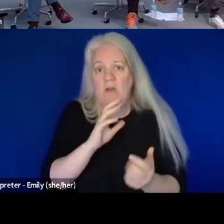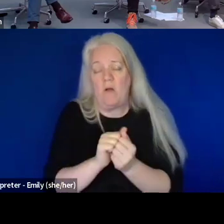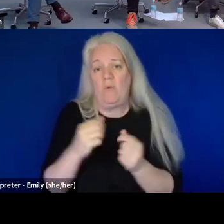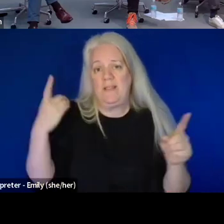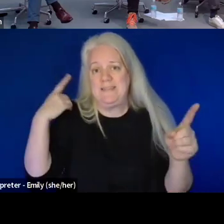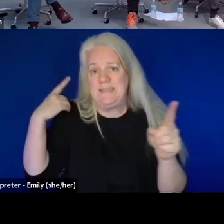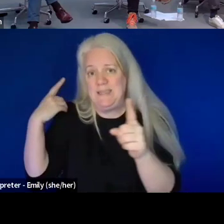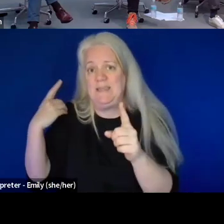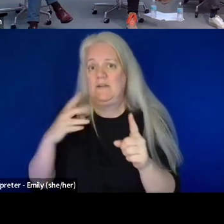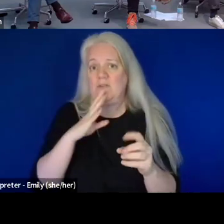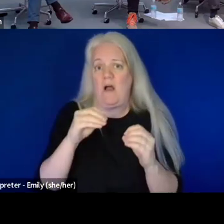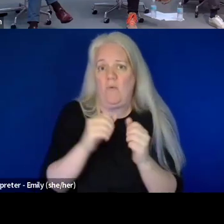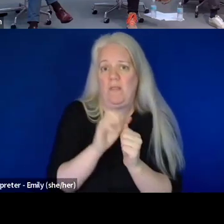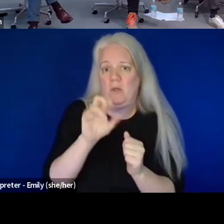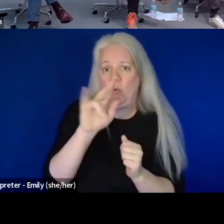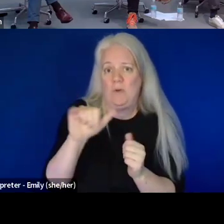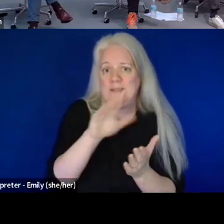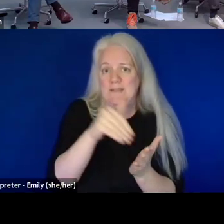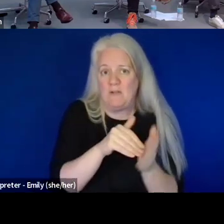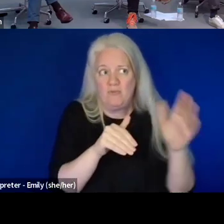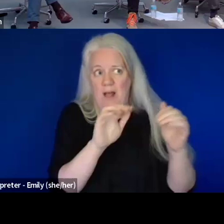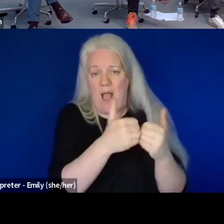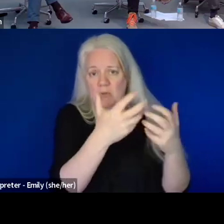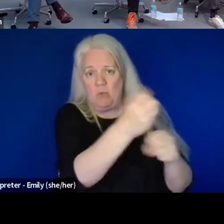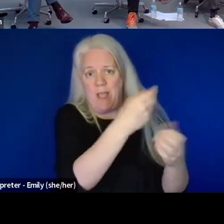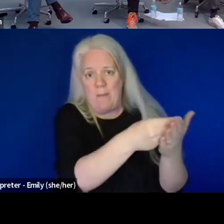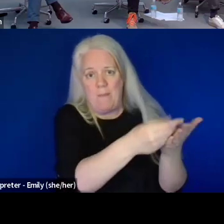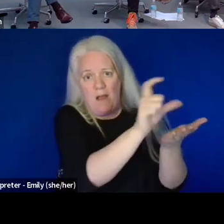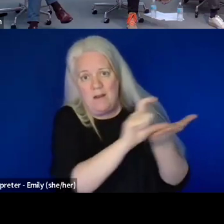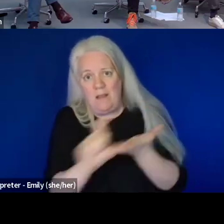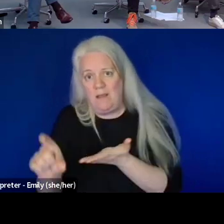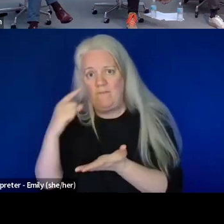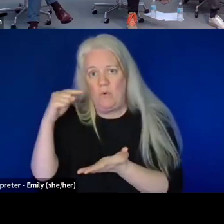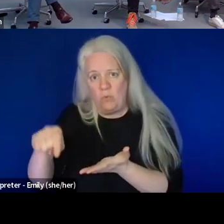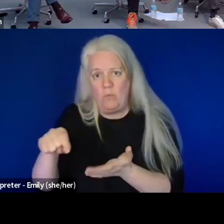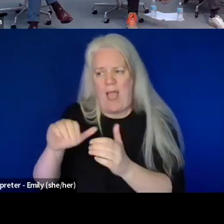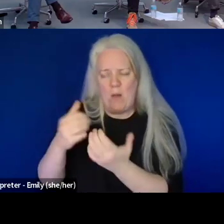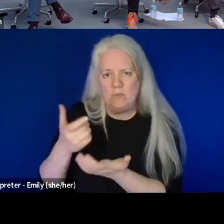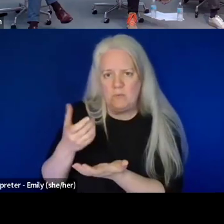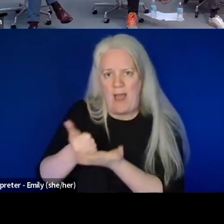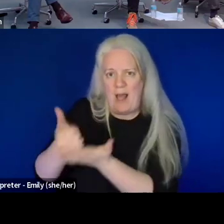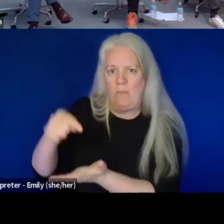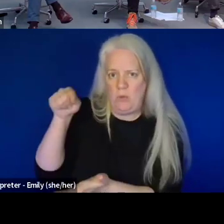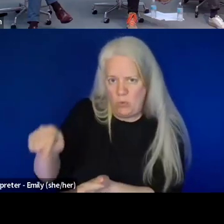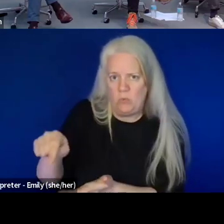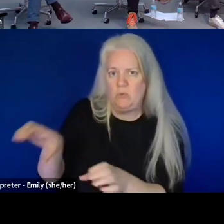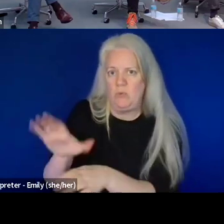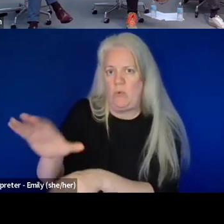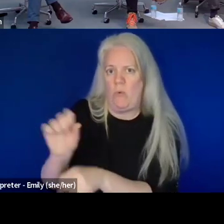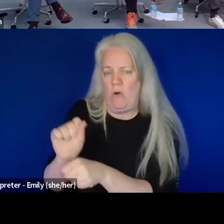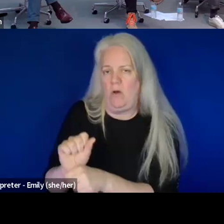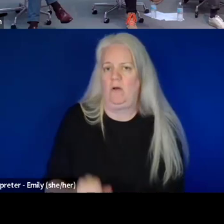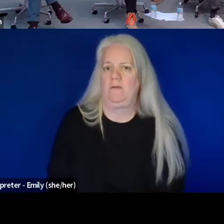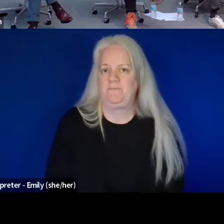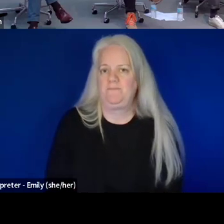CUNY Central to get this money to you? Like, how can we like get you help to do the job that you're doing well?